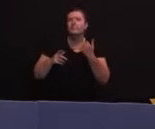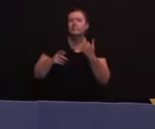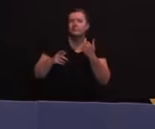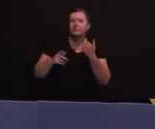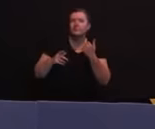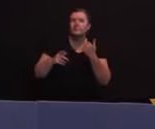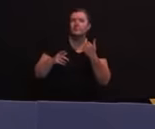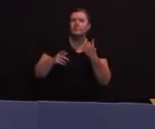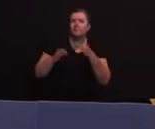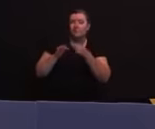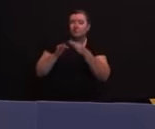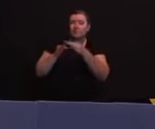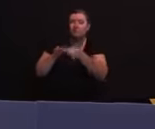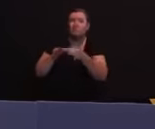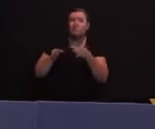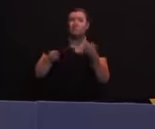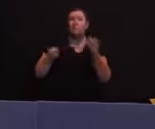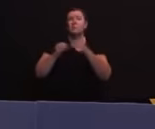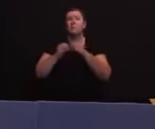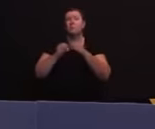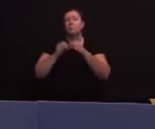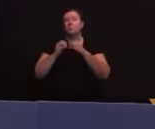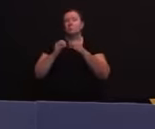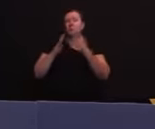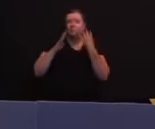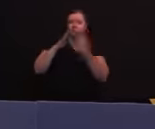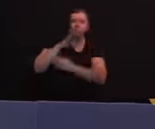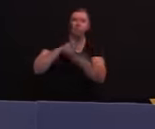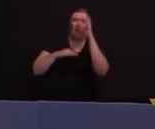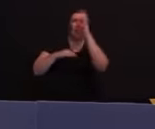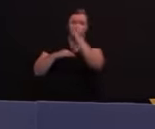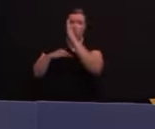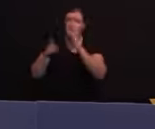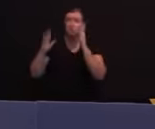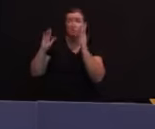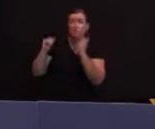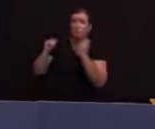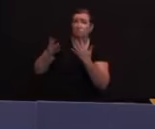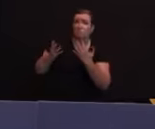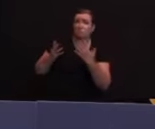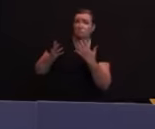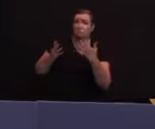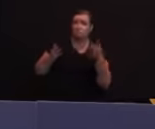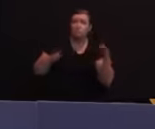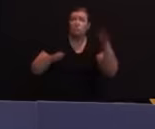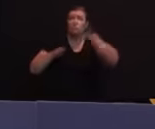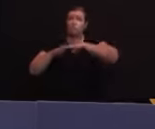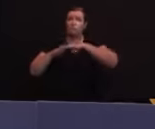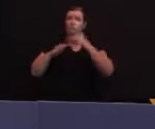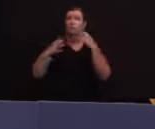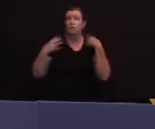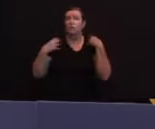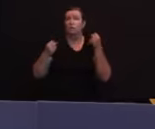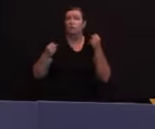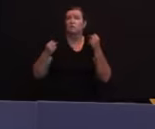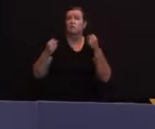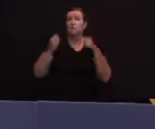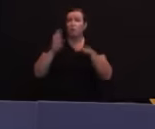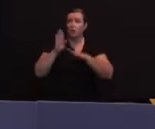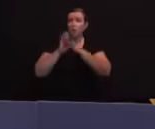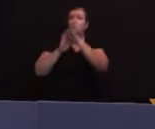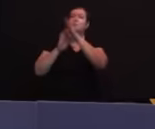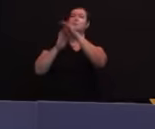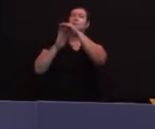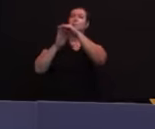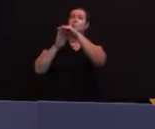hospitalizations. So we do expect the tick up. What we see is the recovery happens fairly